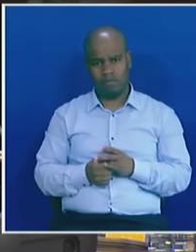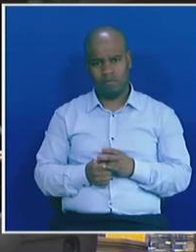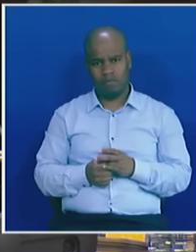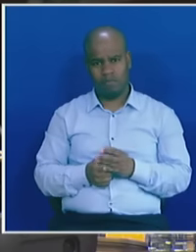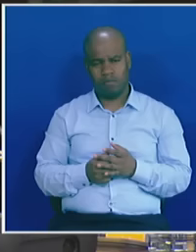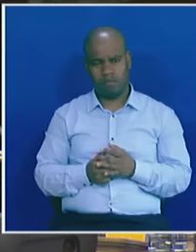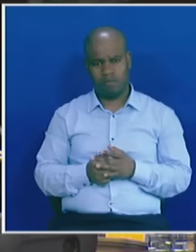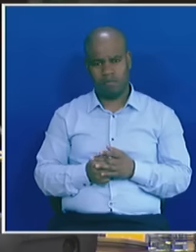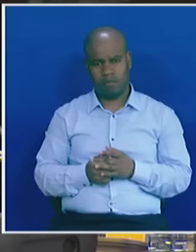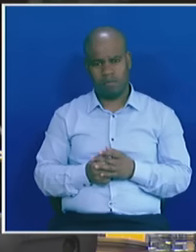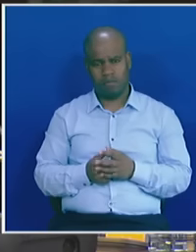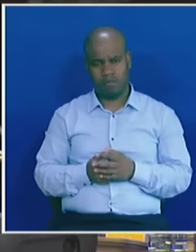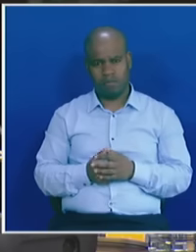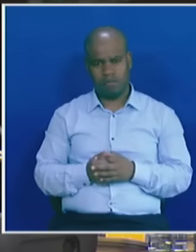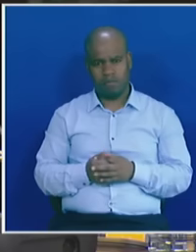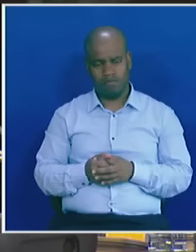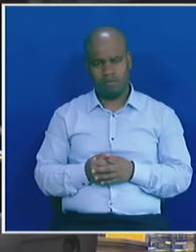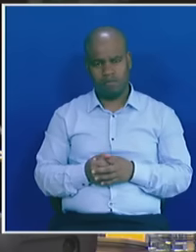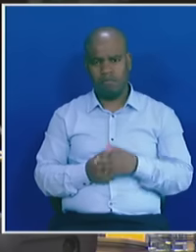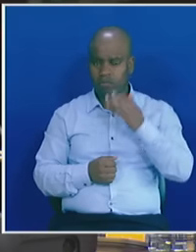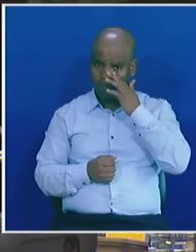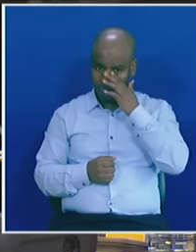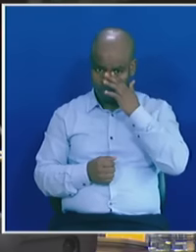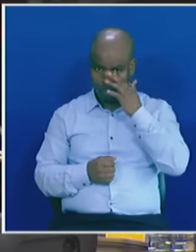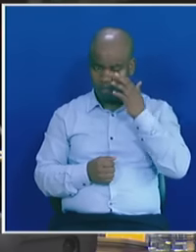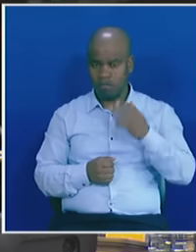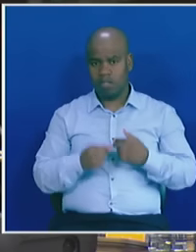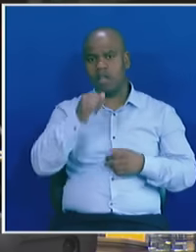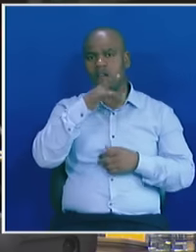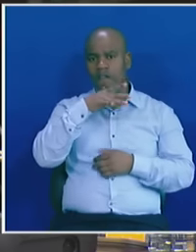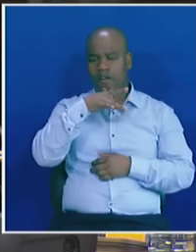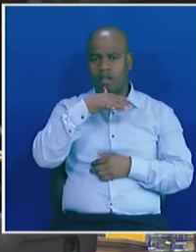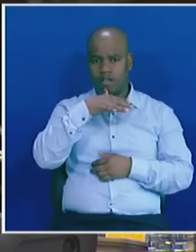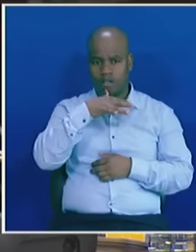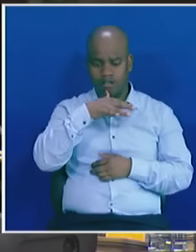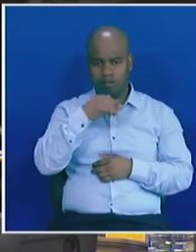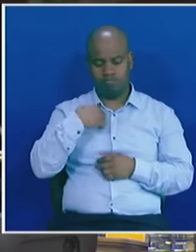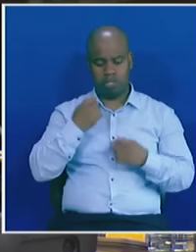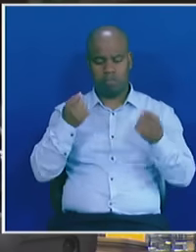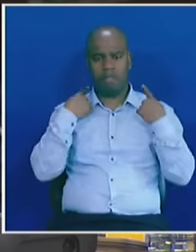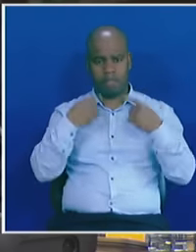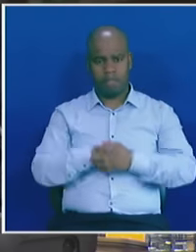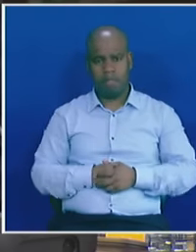om die president in 'n saak van beskuldiging te plaas. Maar die regerende party het die grondwet